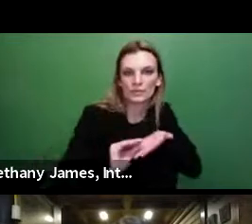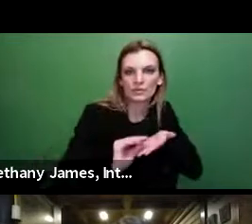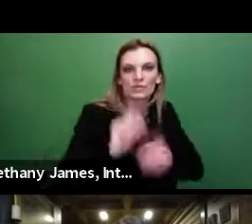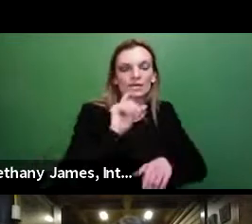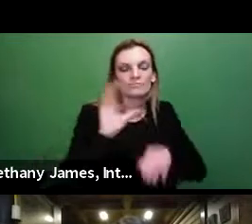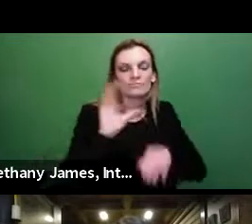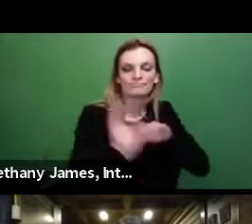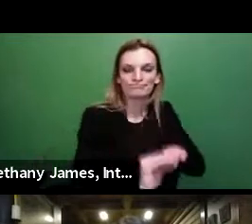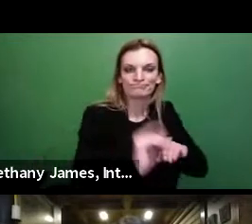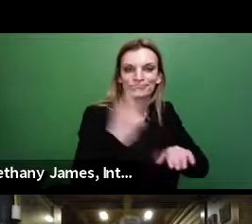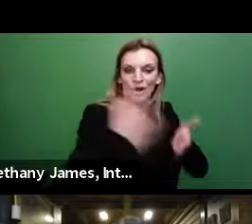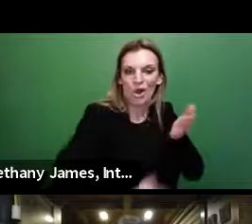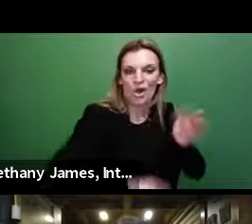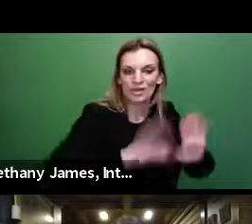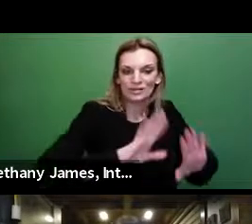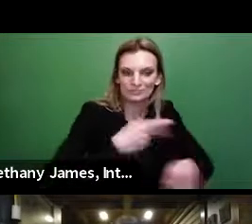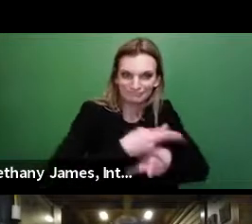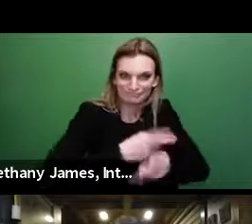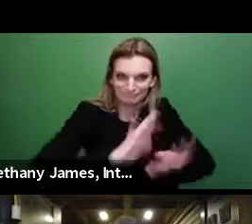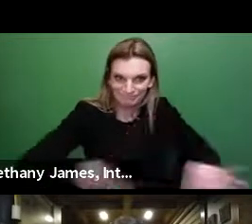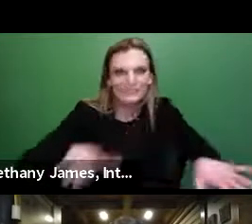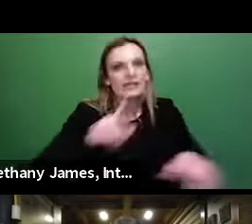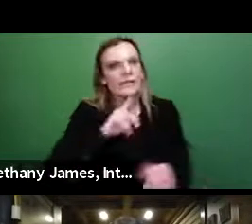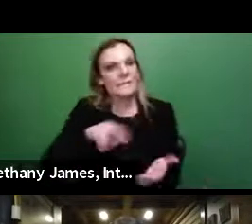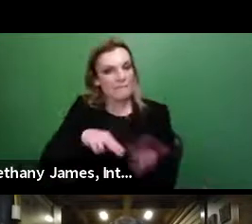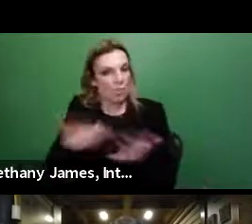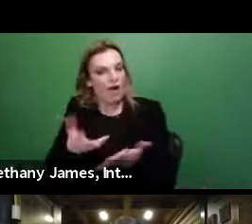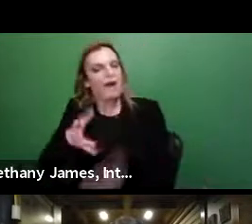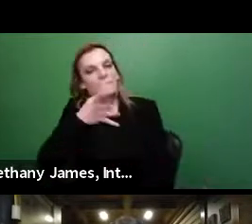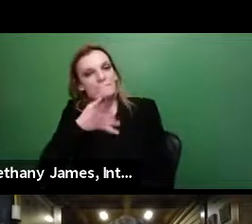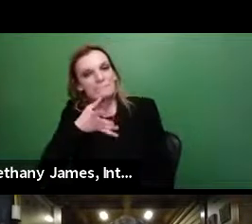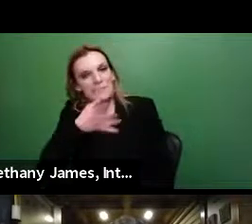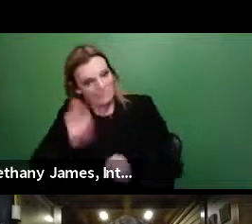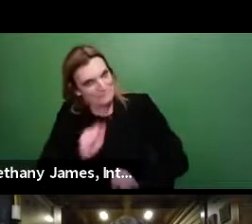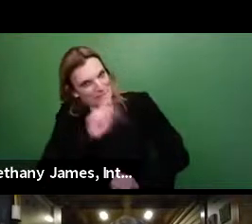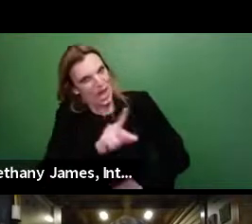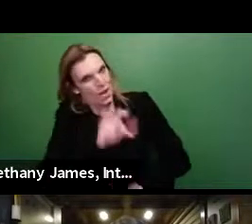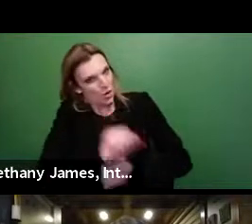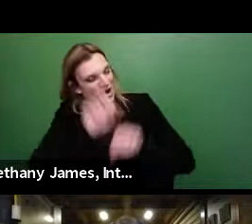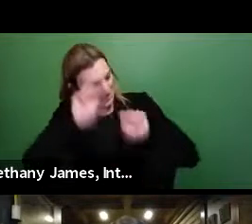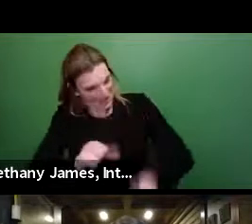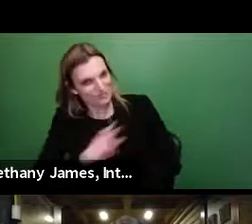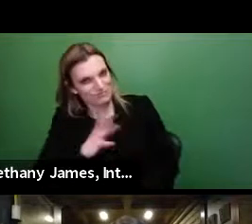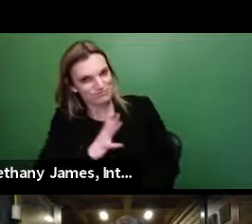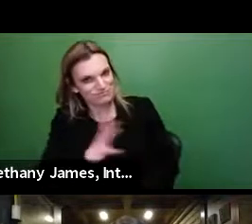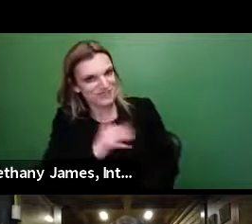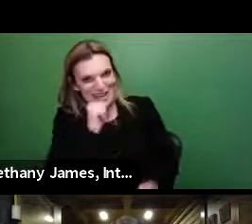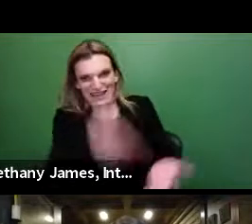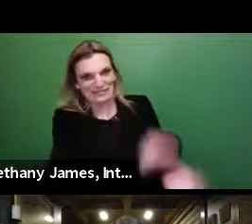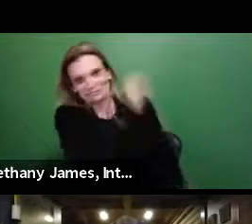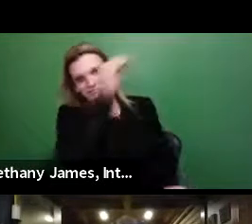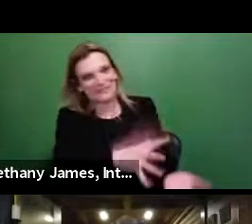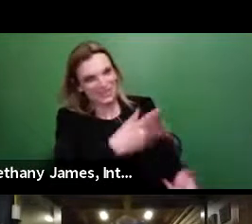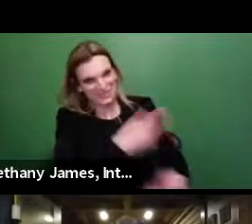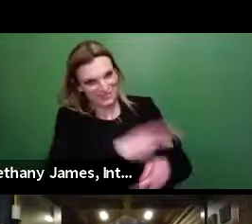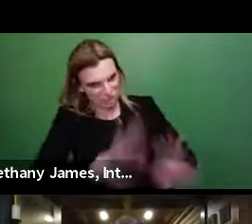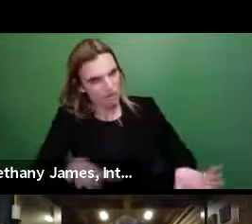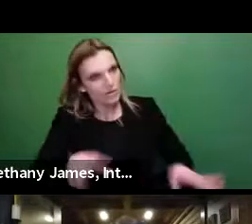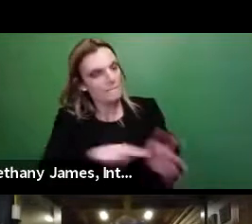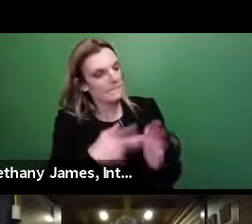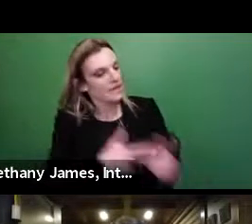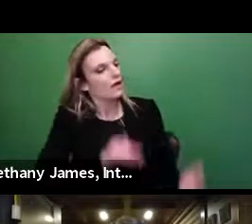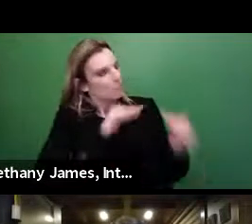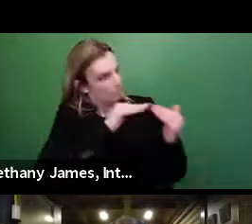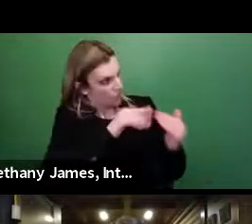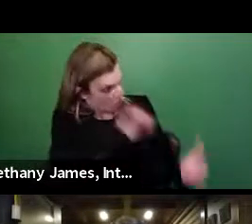that. We're also, as a commission, working with the administration on the pilot that the governor recently announced in her